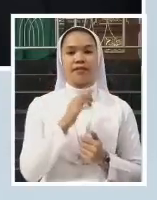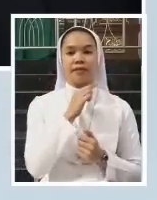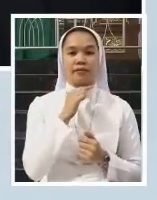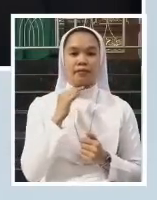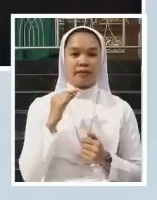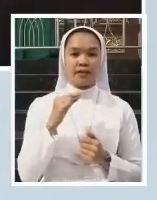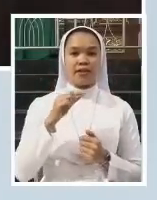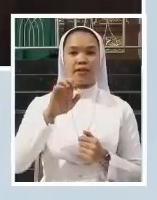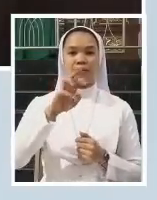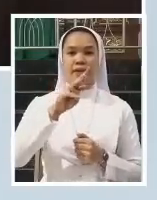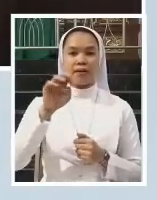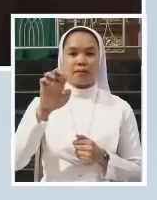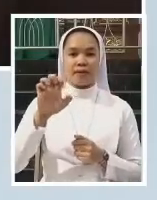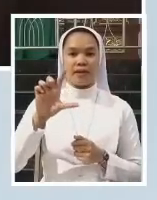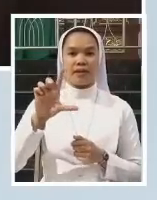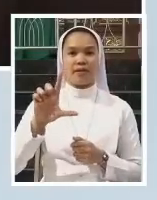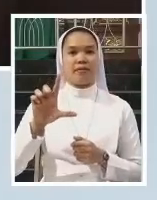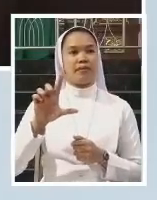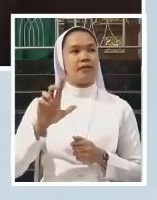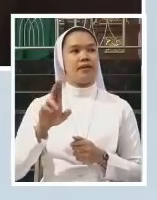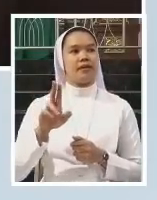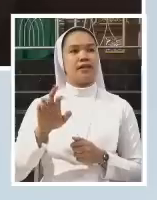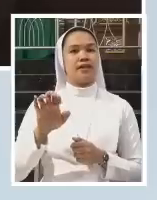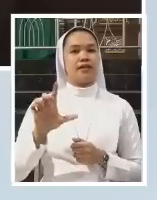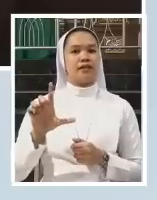Father Emmanuel Quiroz.